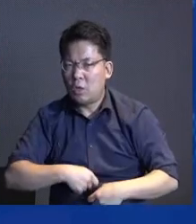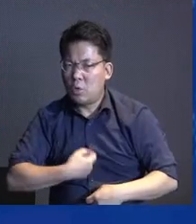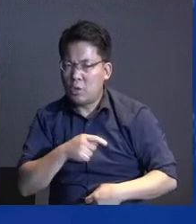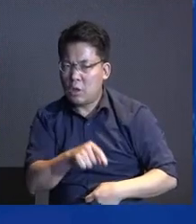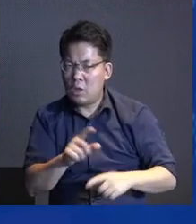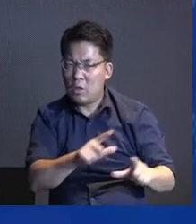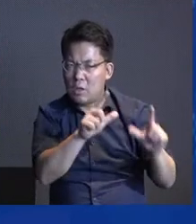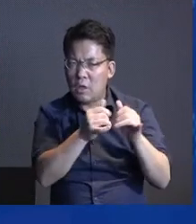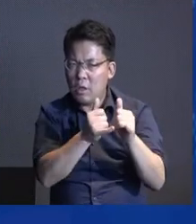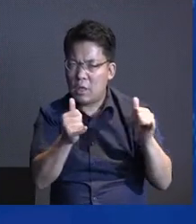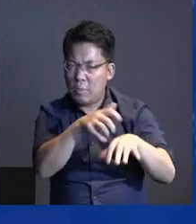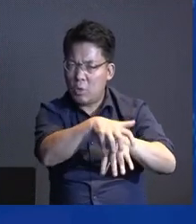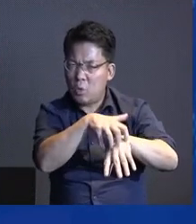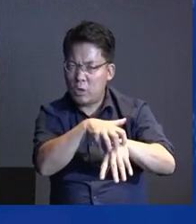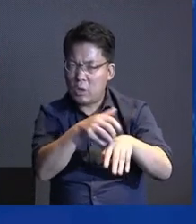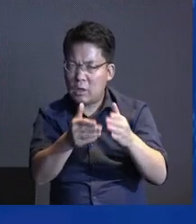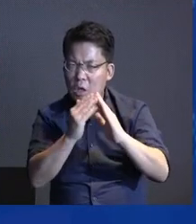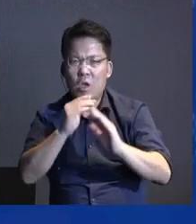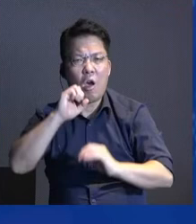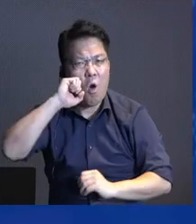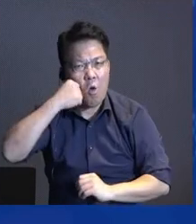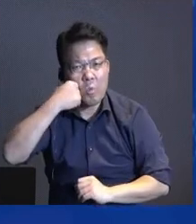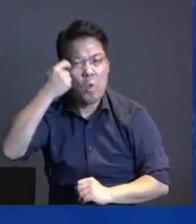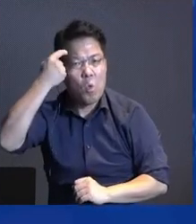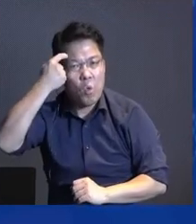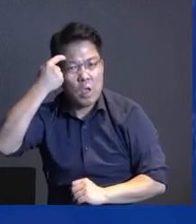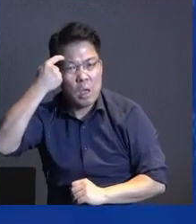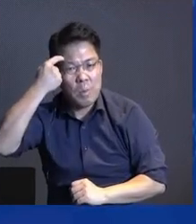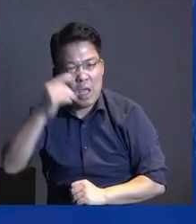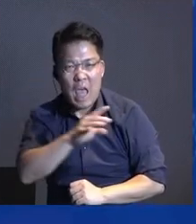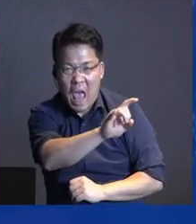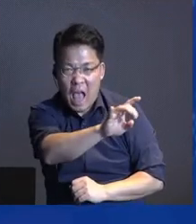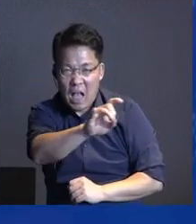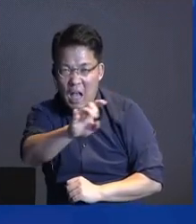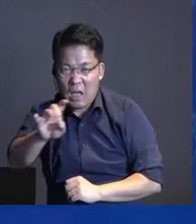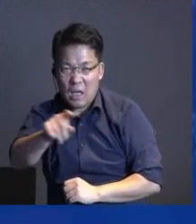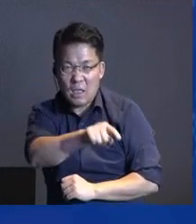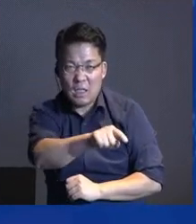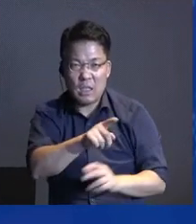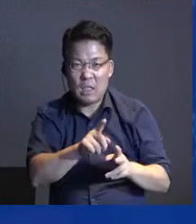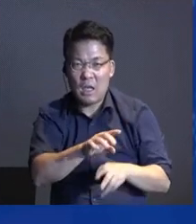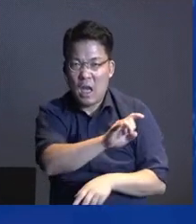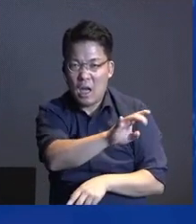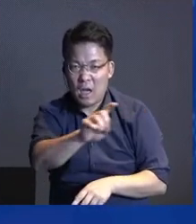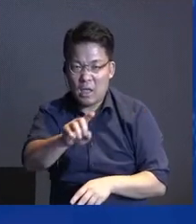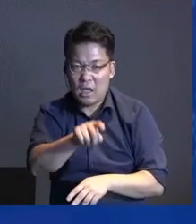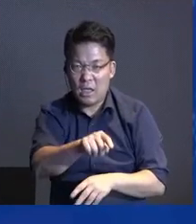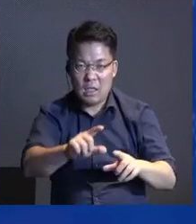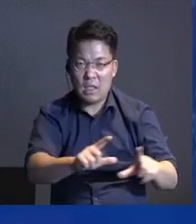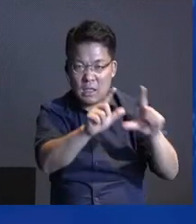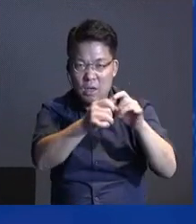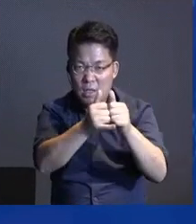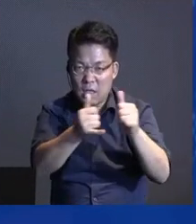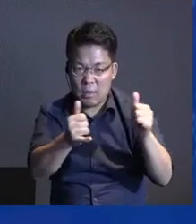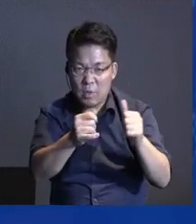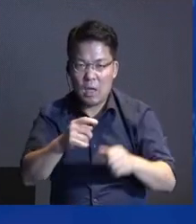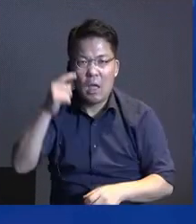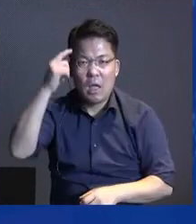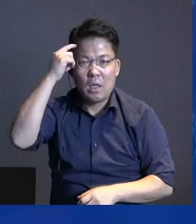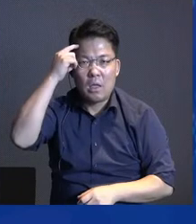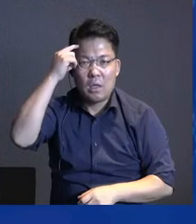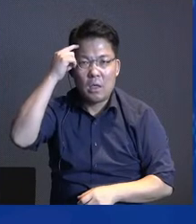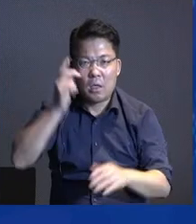different visions or concepts. So the resident association number 4 have achieved its